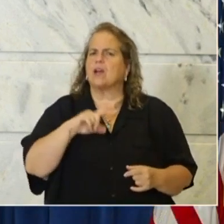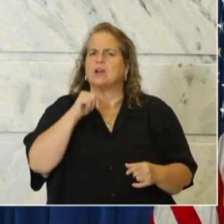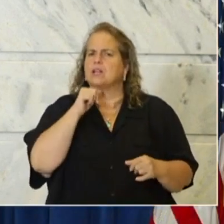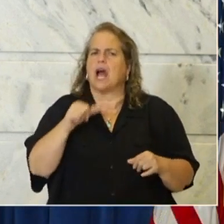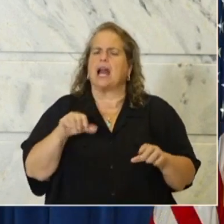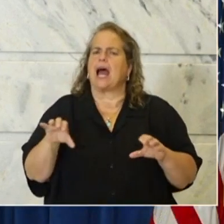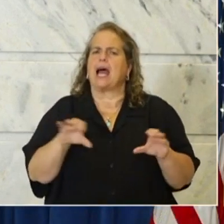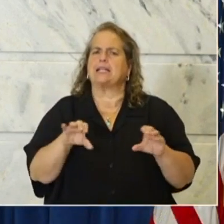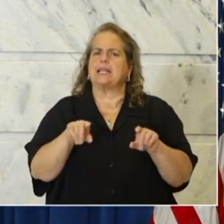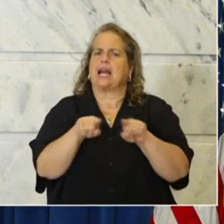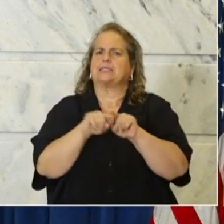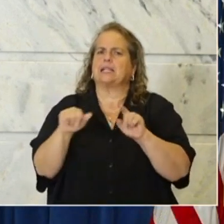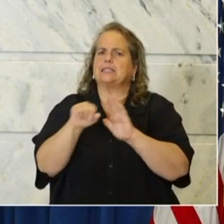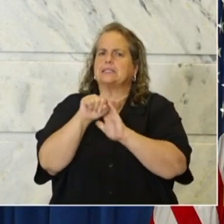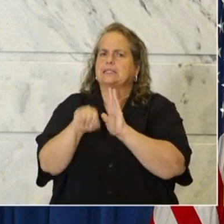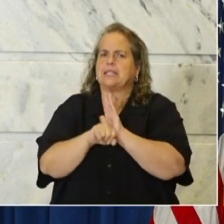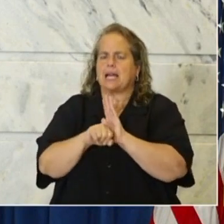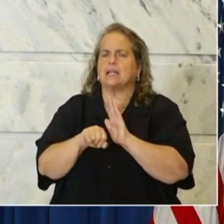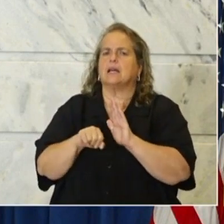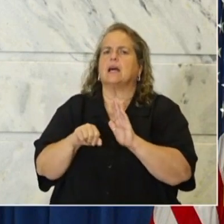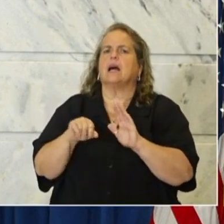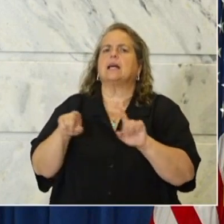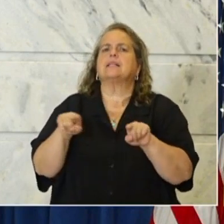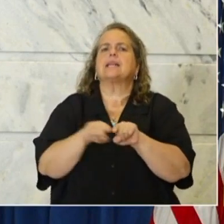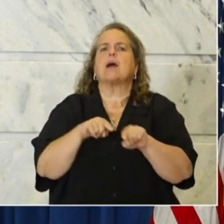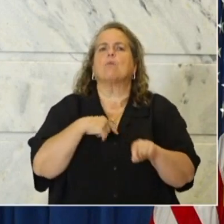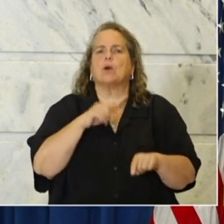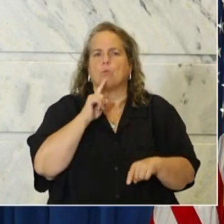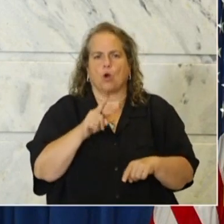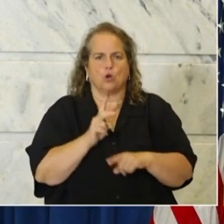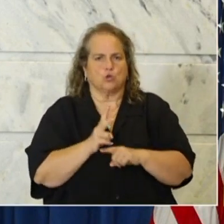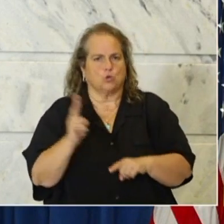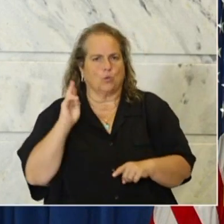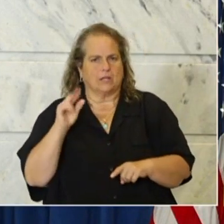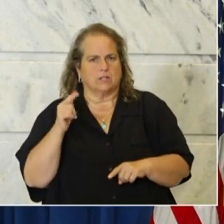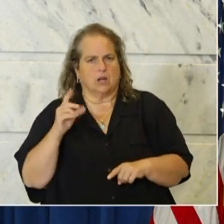I think we are doing a lot better in what it takes to defeat this virus.